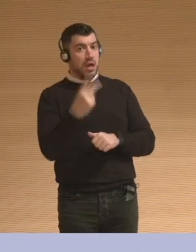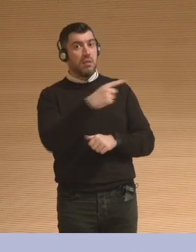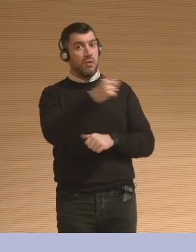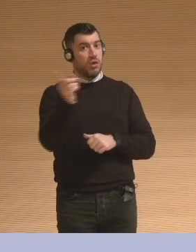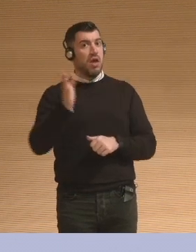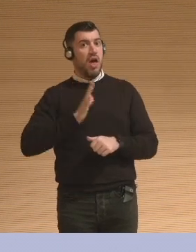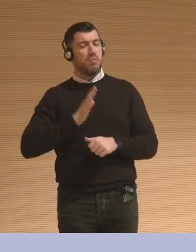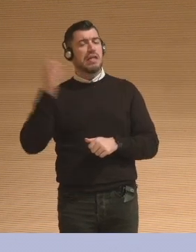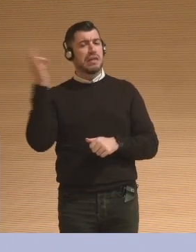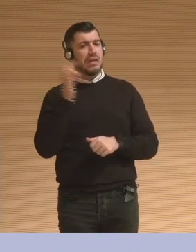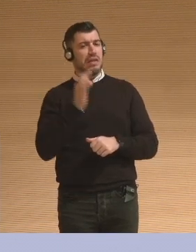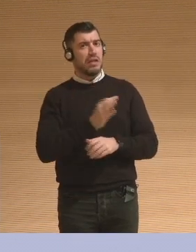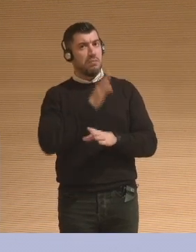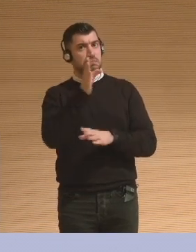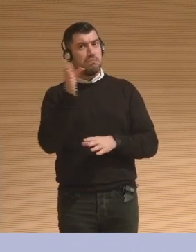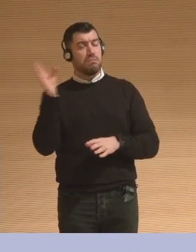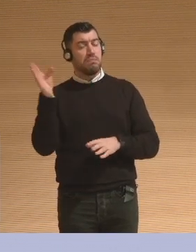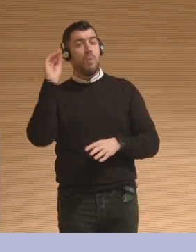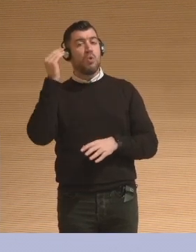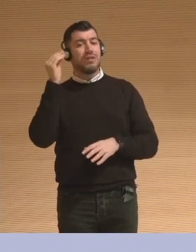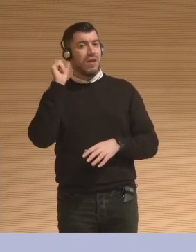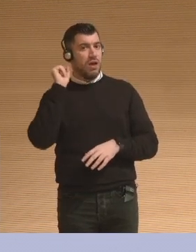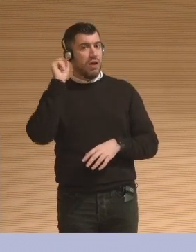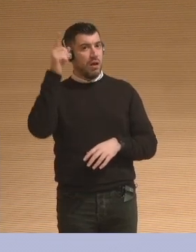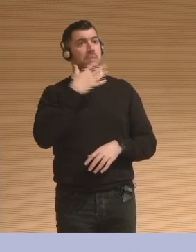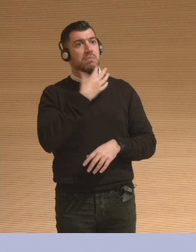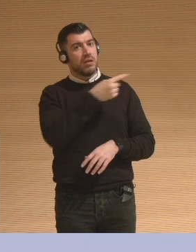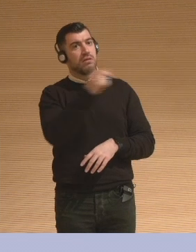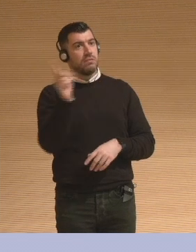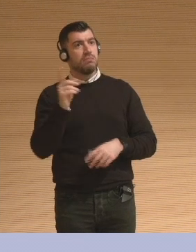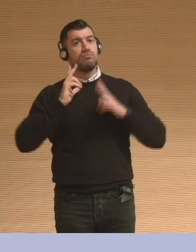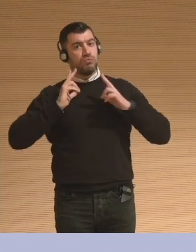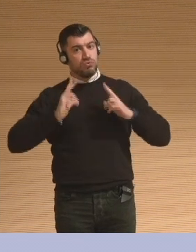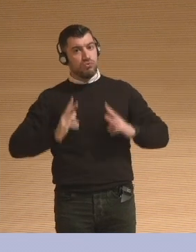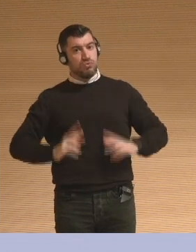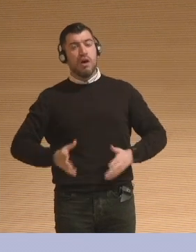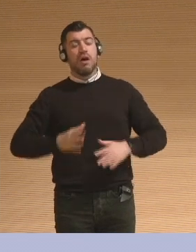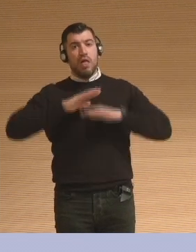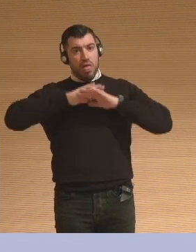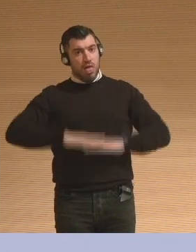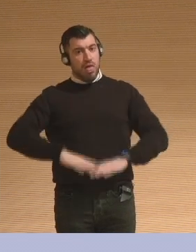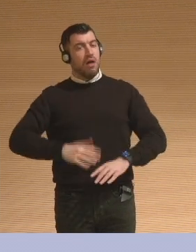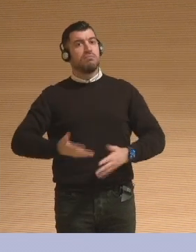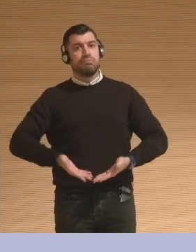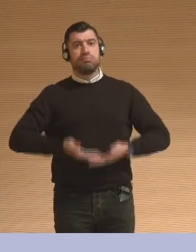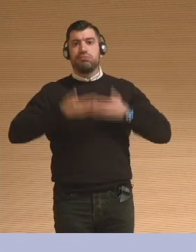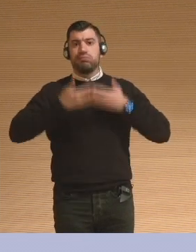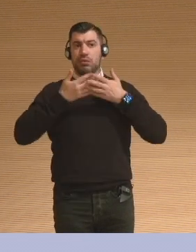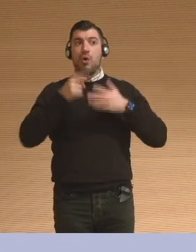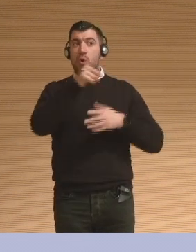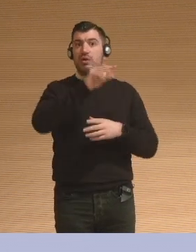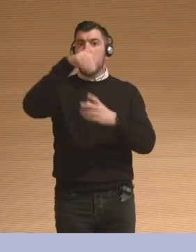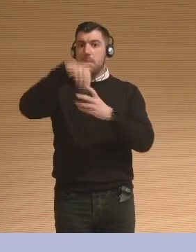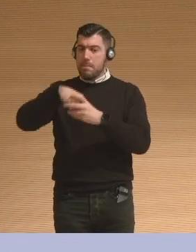few months or more had 32 to 48% lower odds of developing depression over the following 10